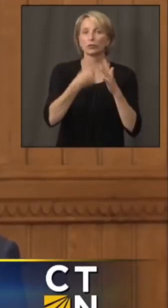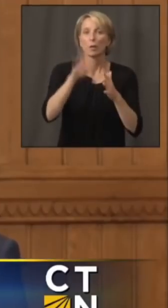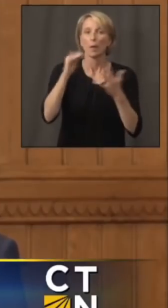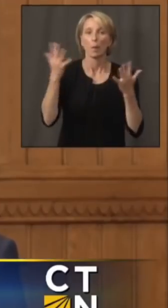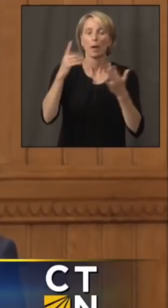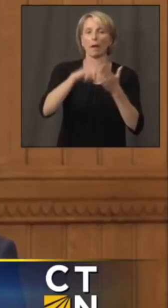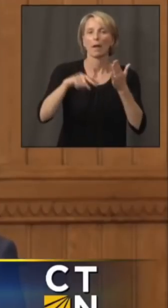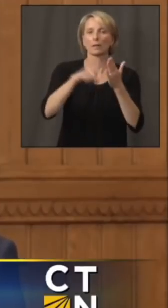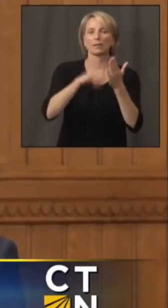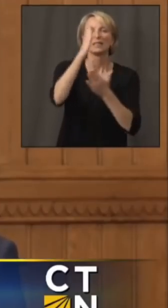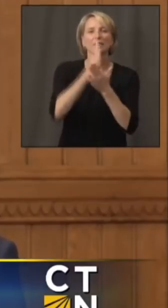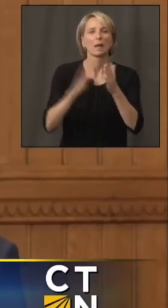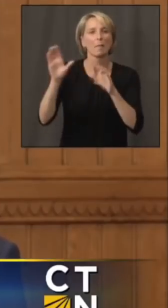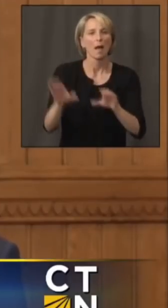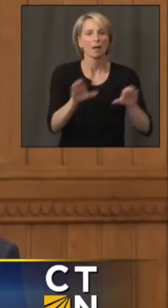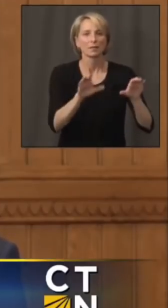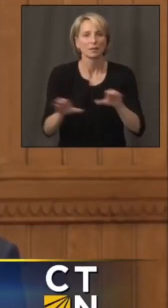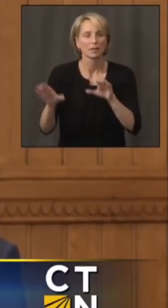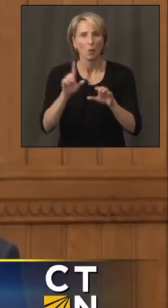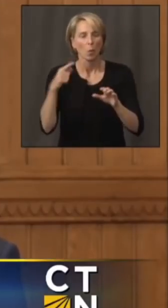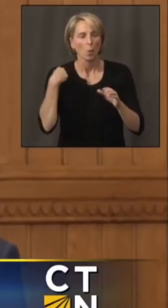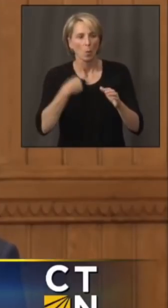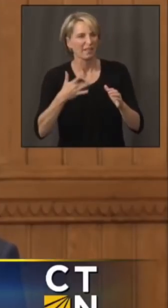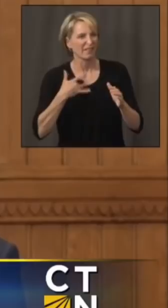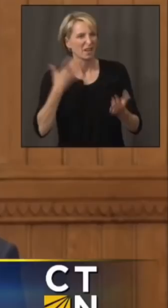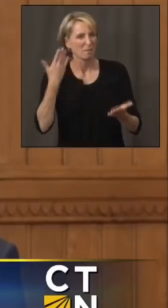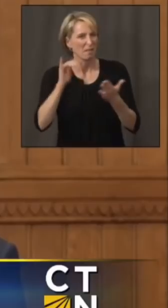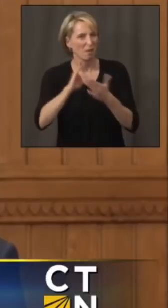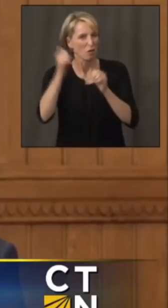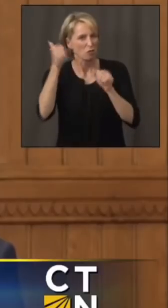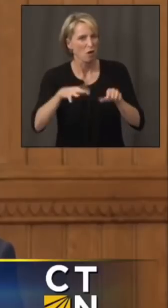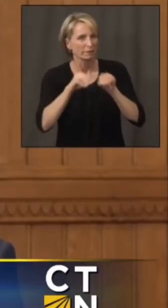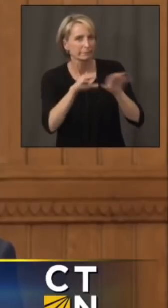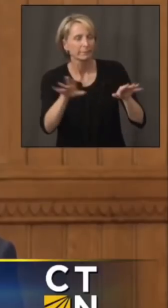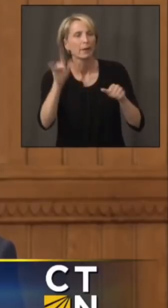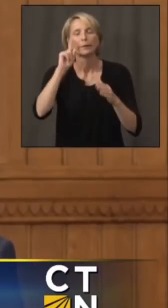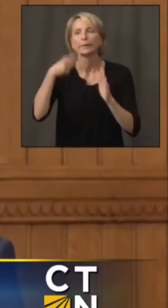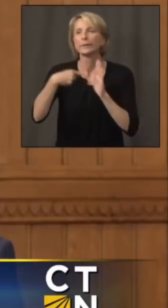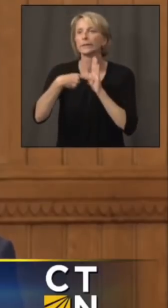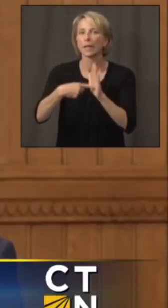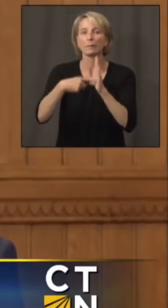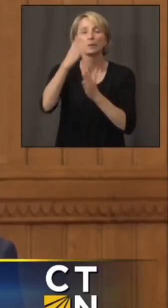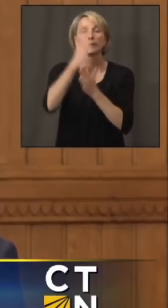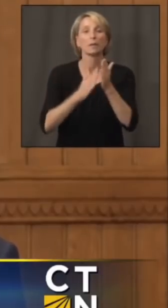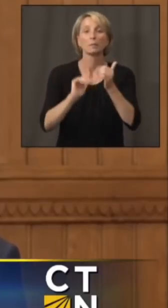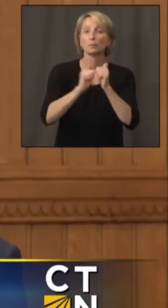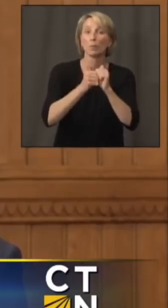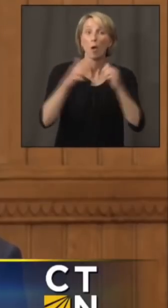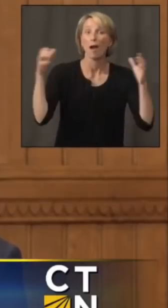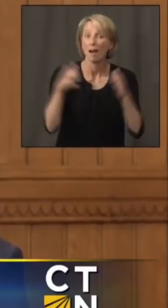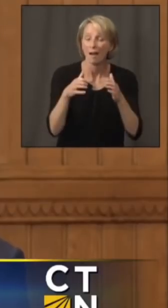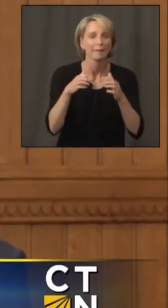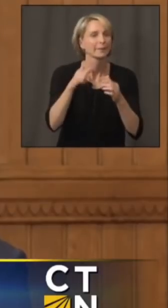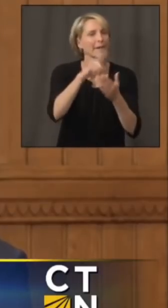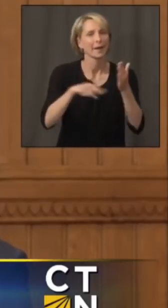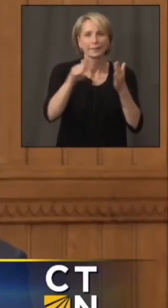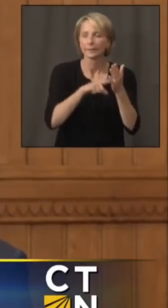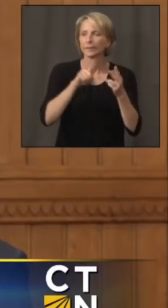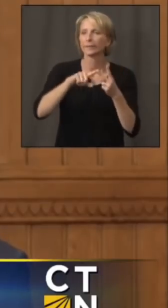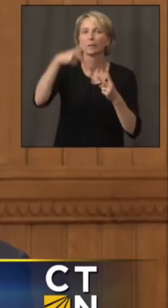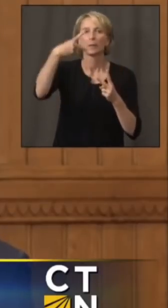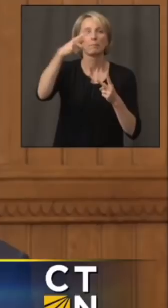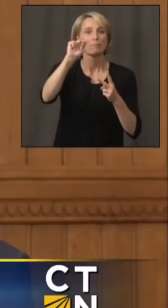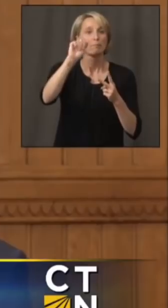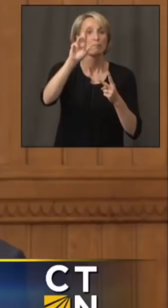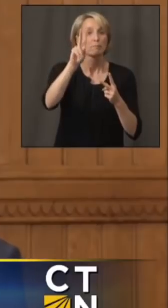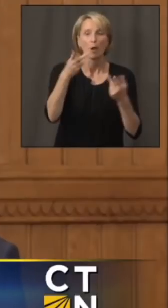been viewed as areas that have been contributing to community spread, such as perhaps some of the sports events or the parks or a boat launch as